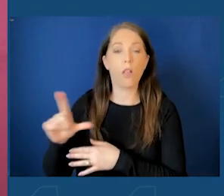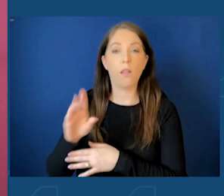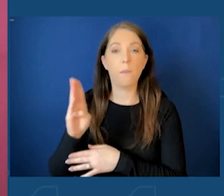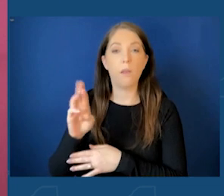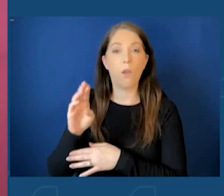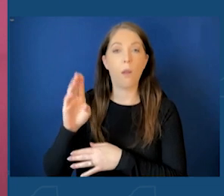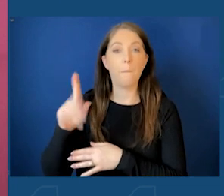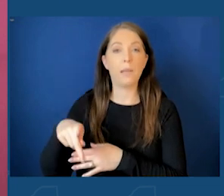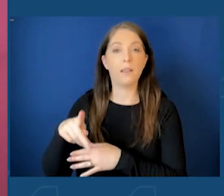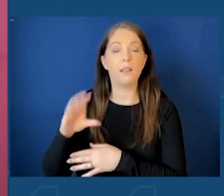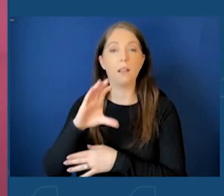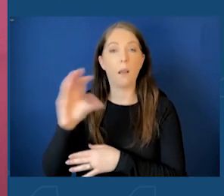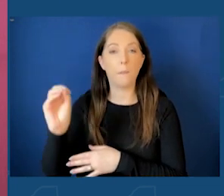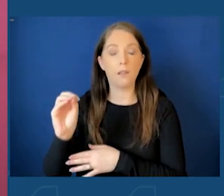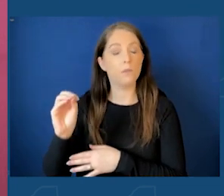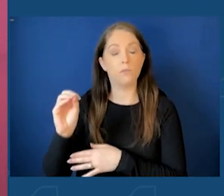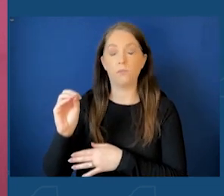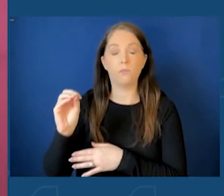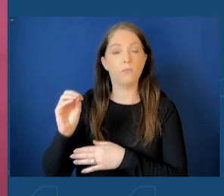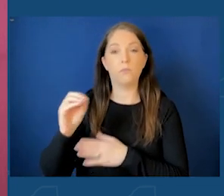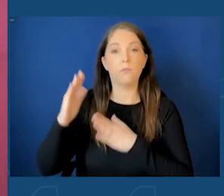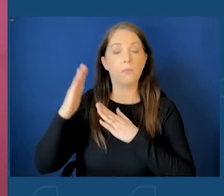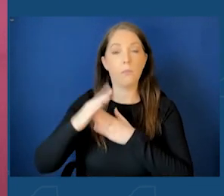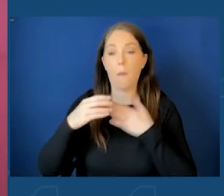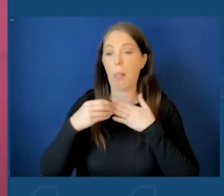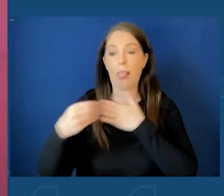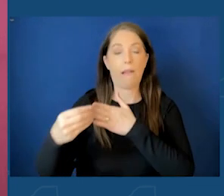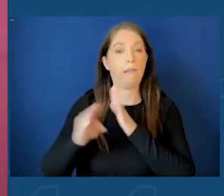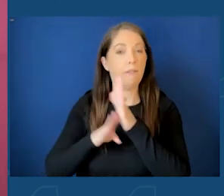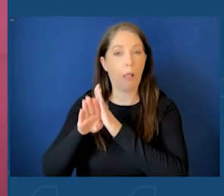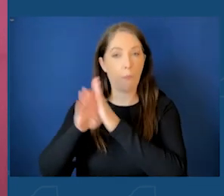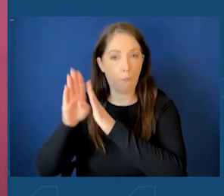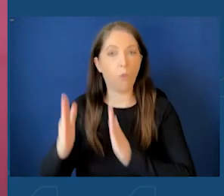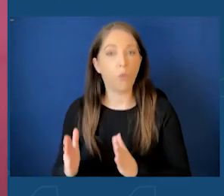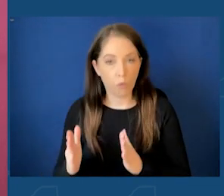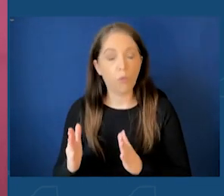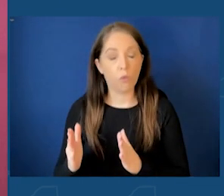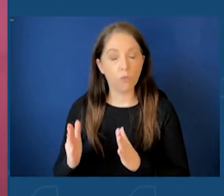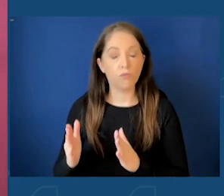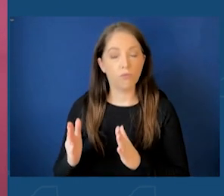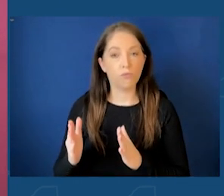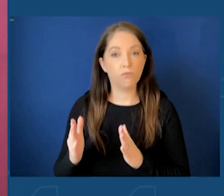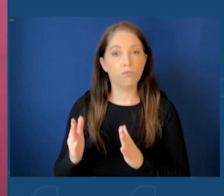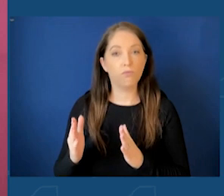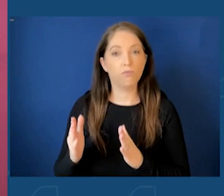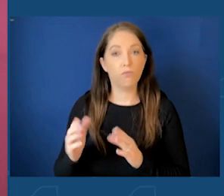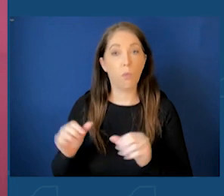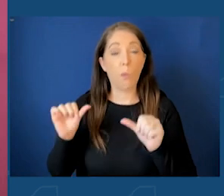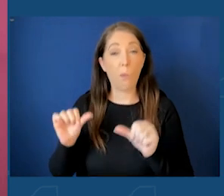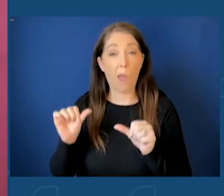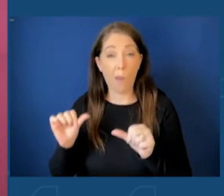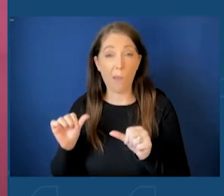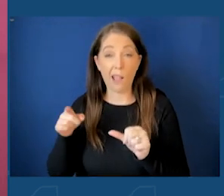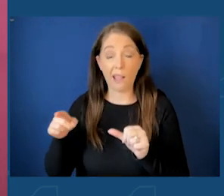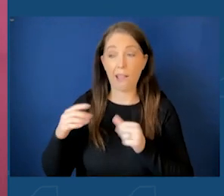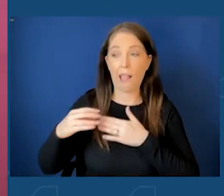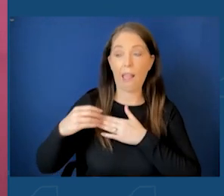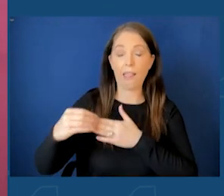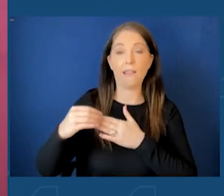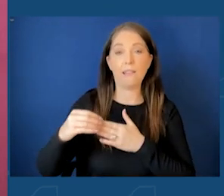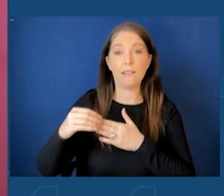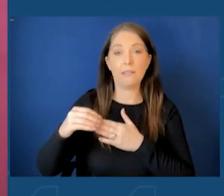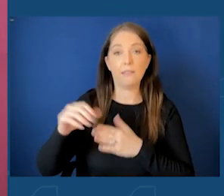one of New York City's leading developers. Proudly, he also leads an African-American